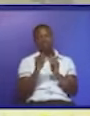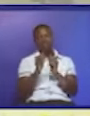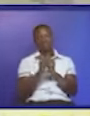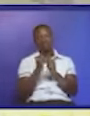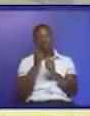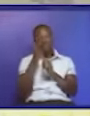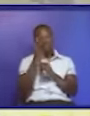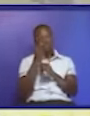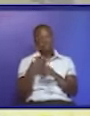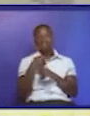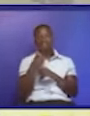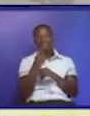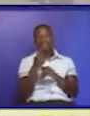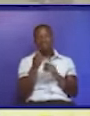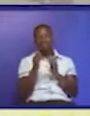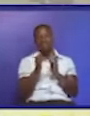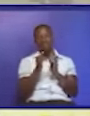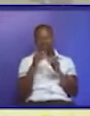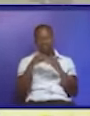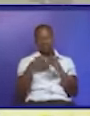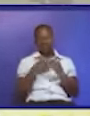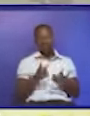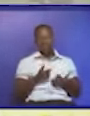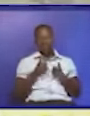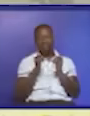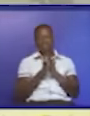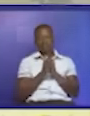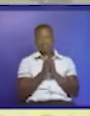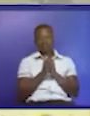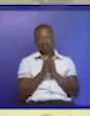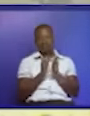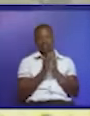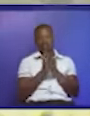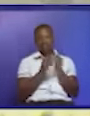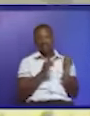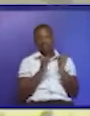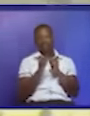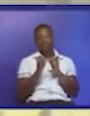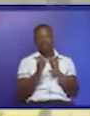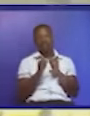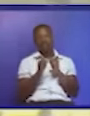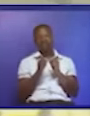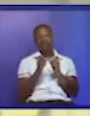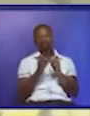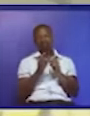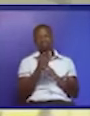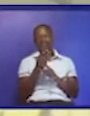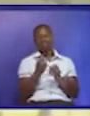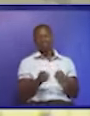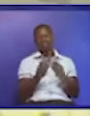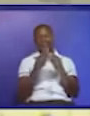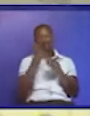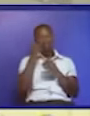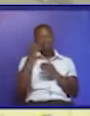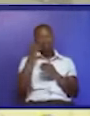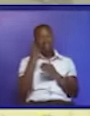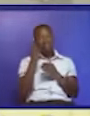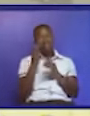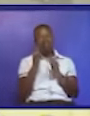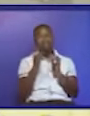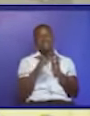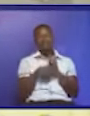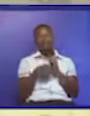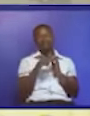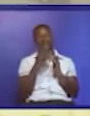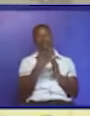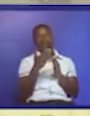I can tell you moments in my life where it was by the power of sacrifice with understanding. Seasons were